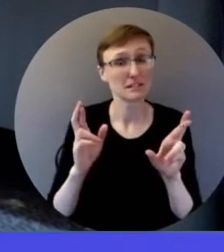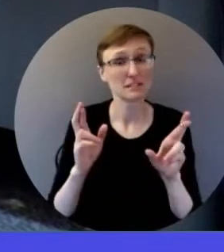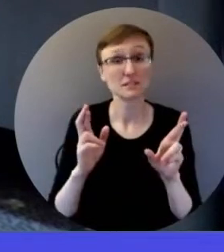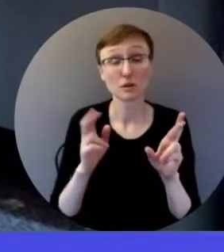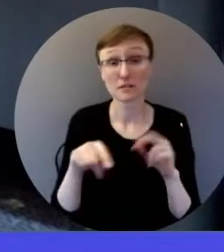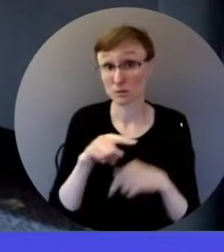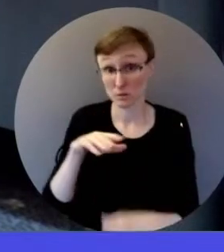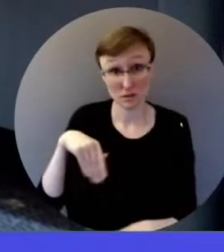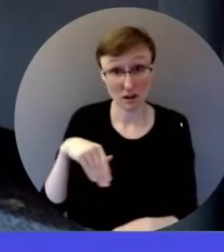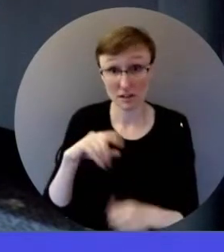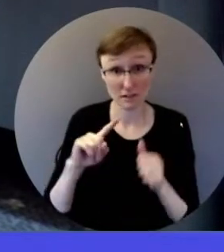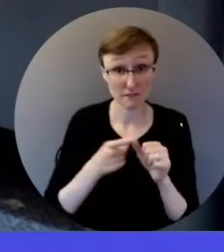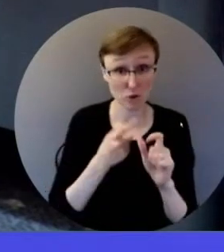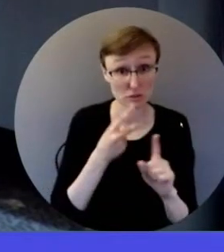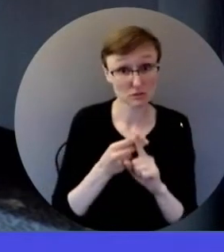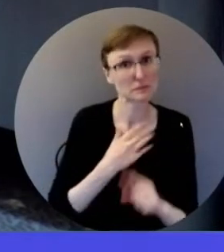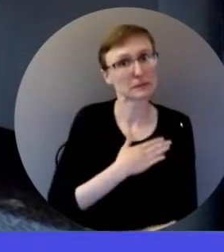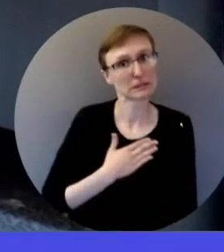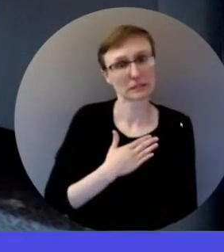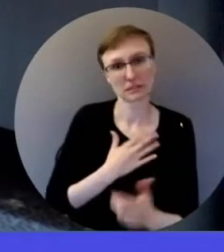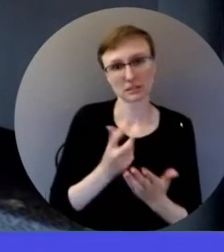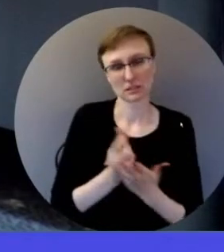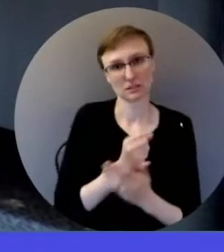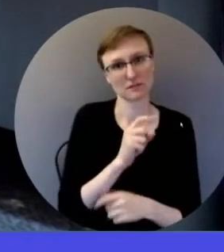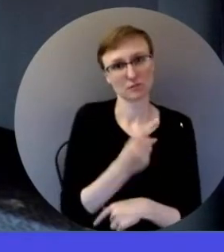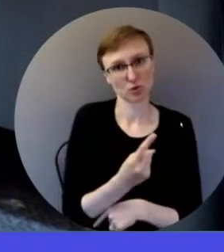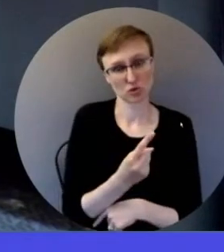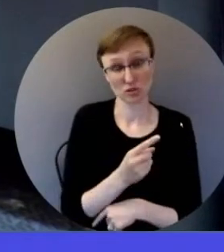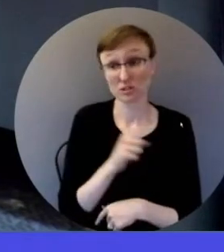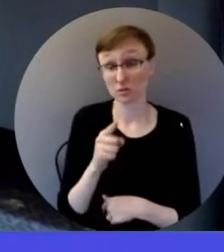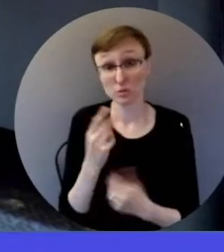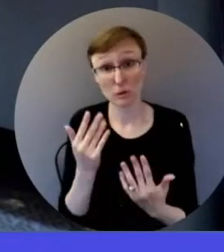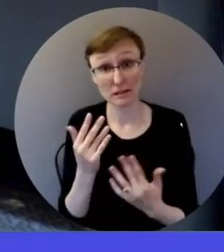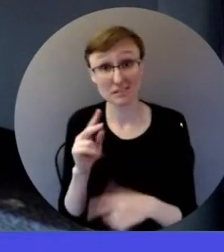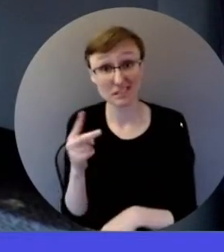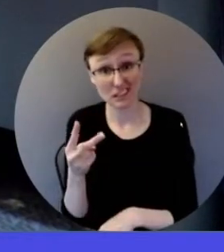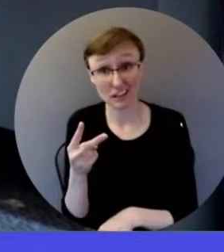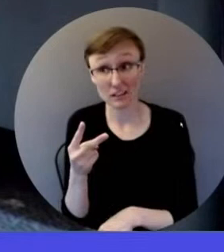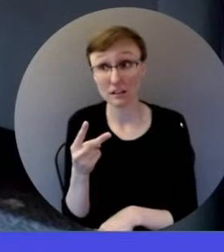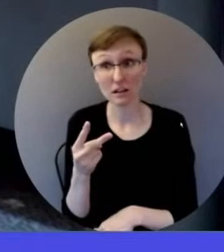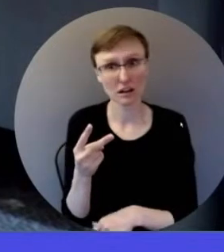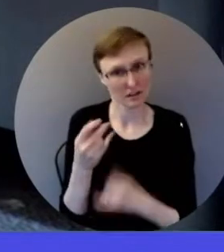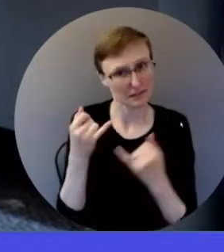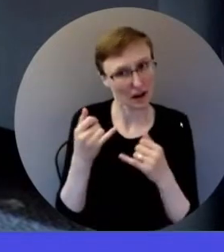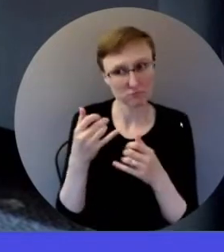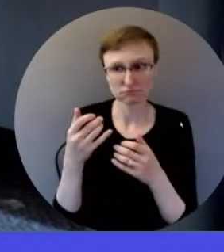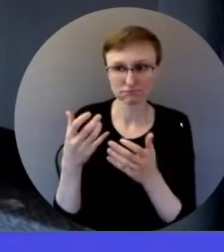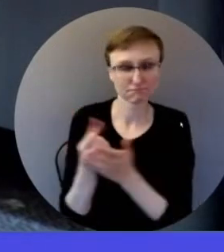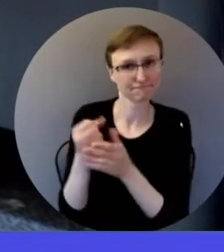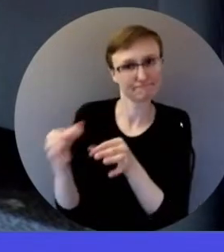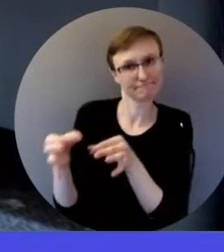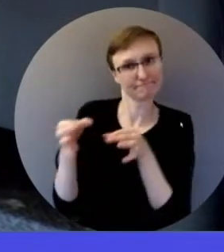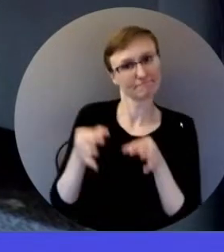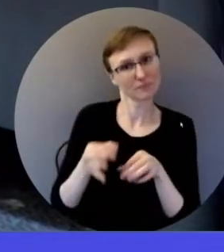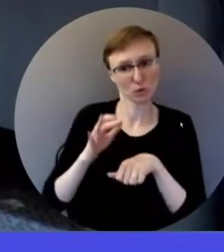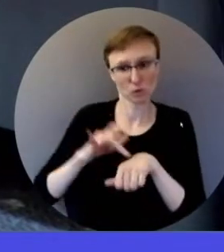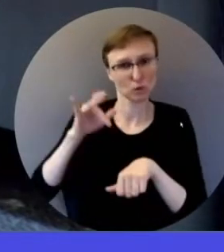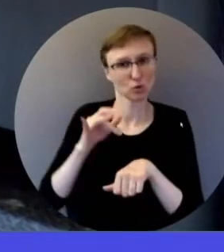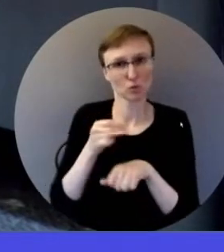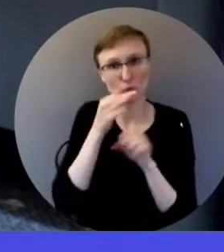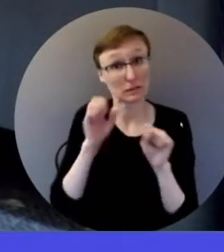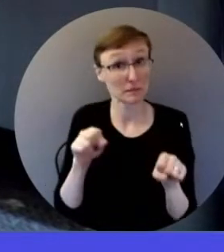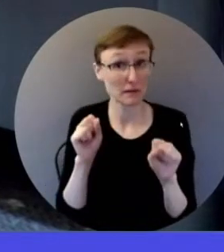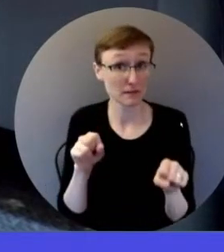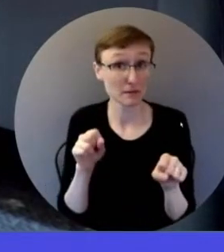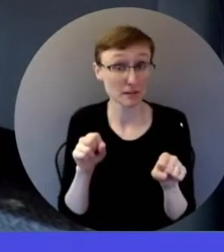just as importantly, those who are waiting for their second or have an appointment later on, move it up. There's capability now. Let's get it done. The sooner we hit